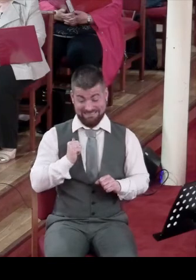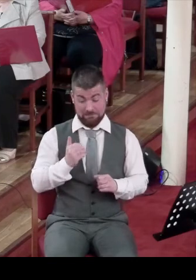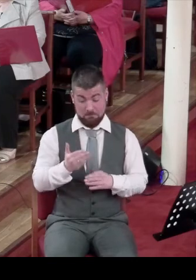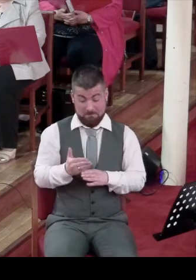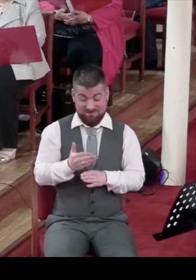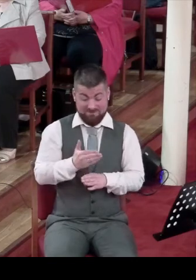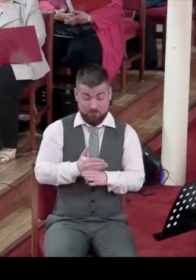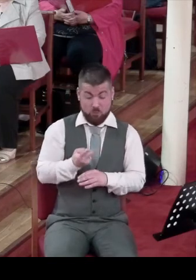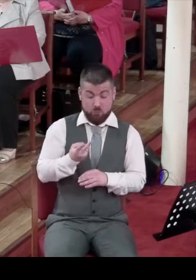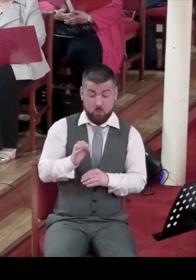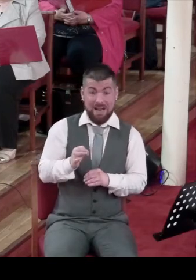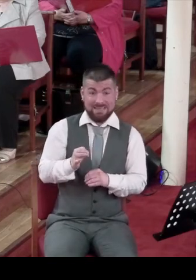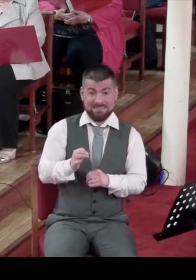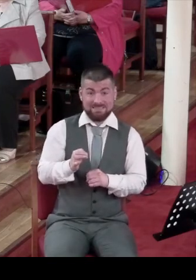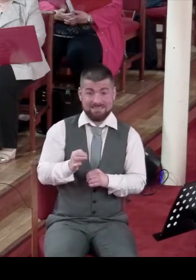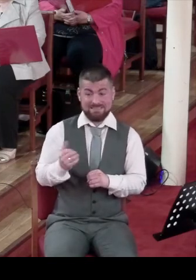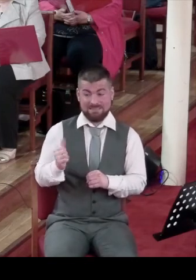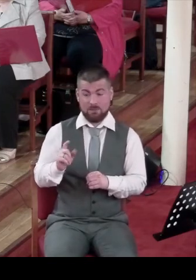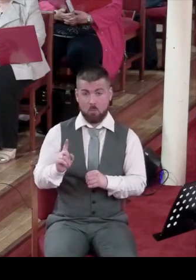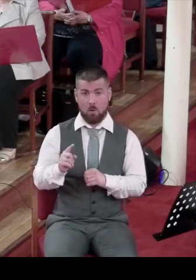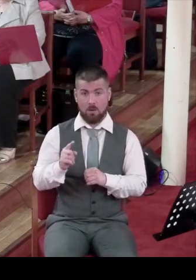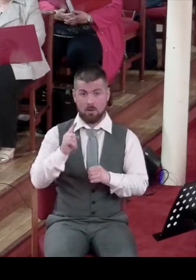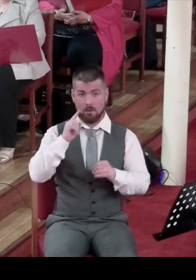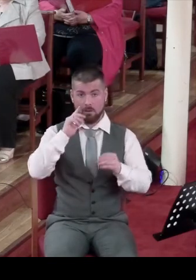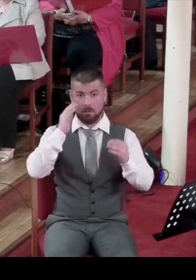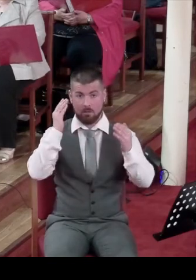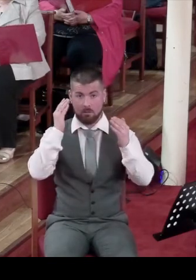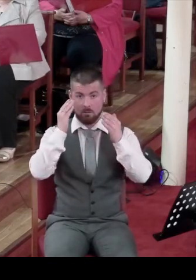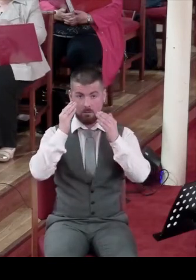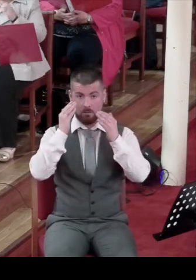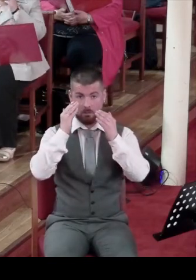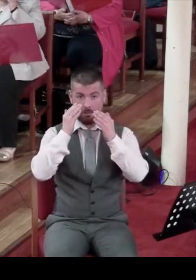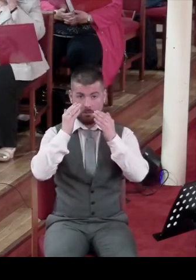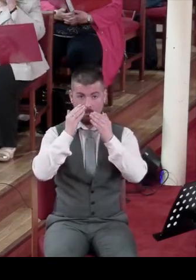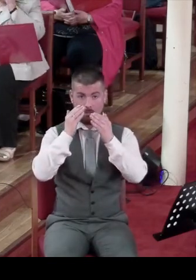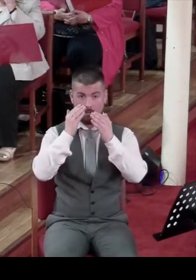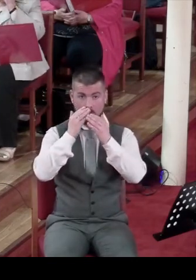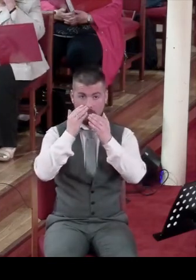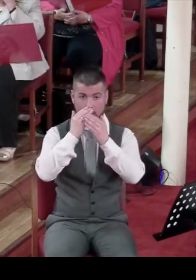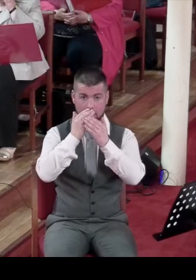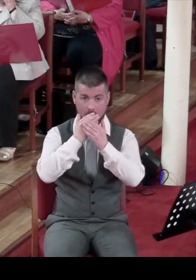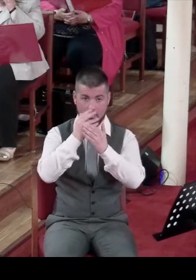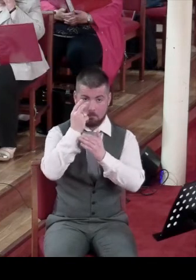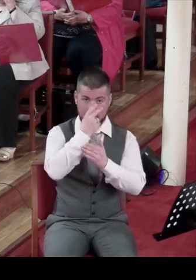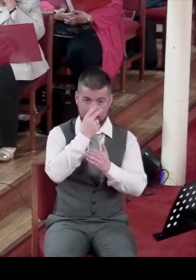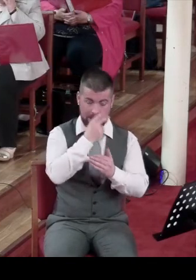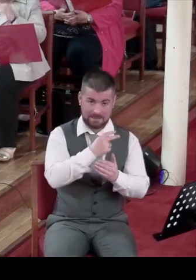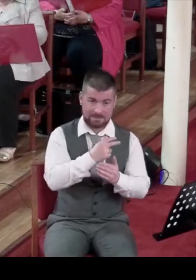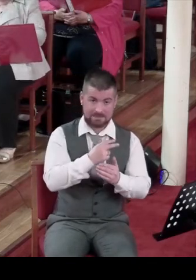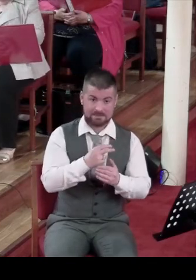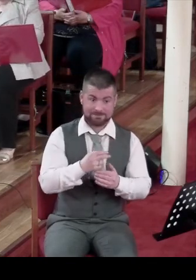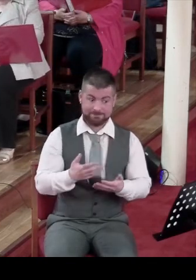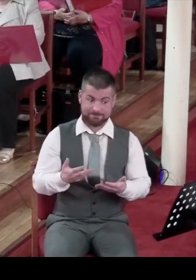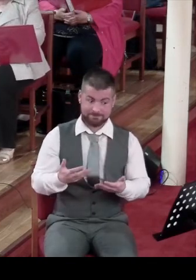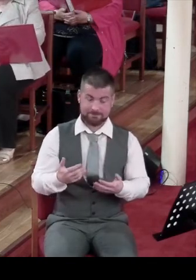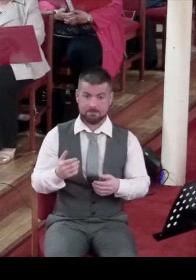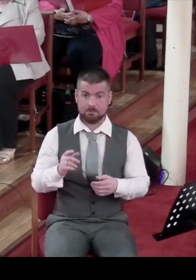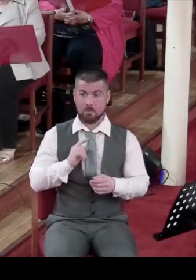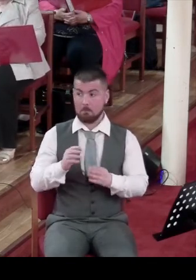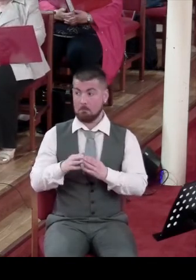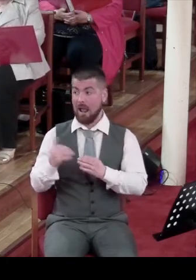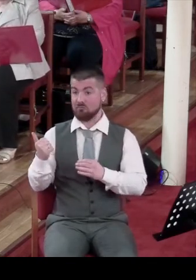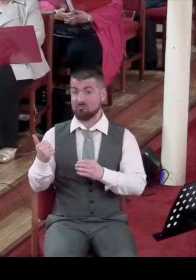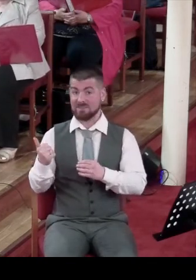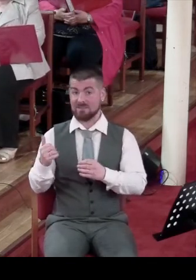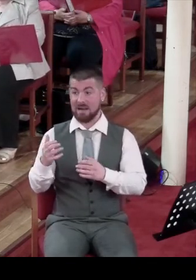20, he was going blind. Now, isn't that remarkable, Margaret, because you have such challenges with your